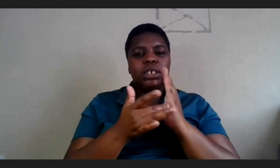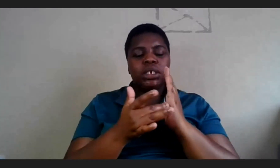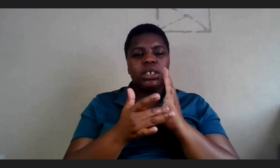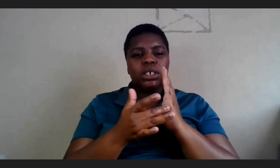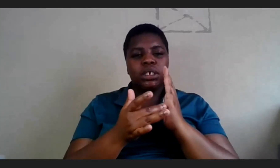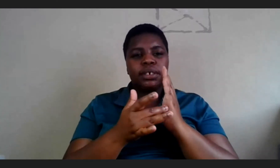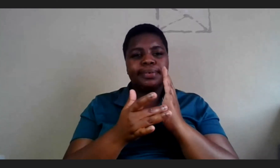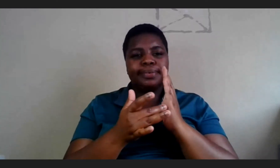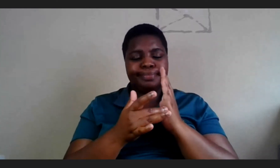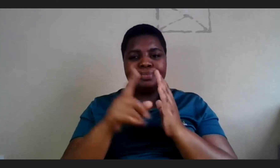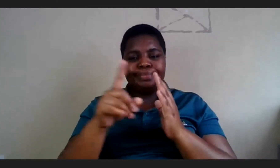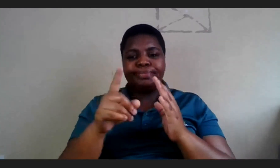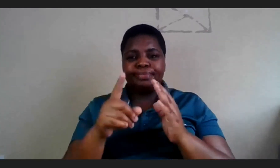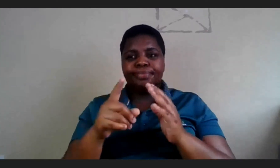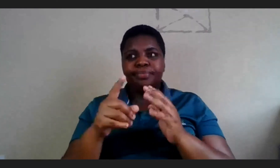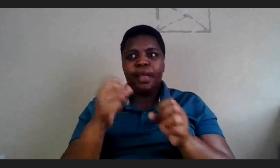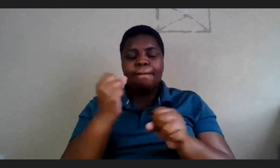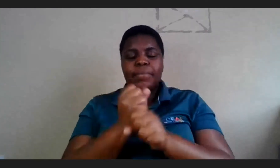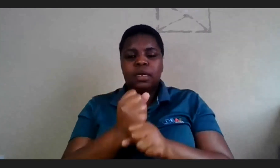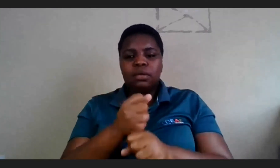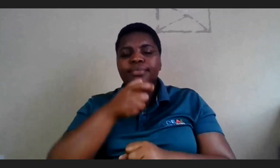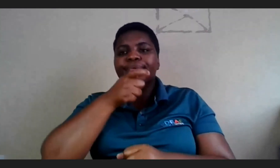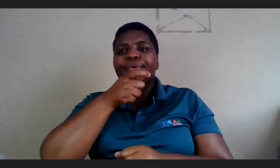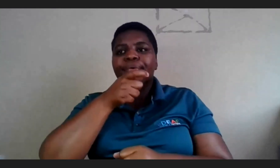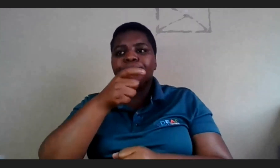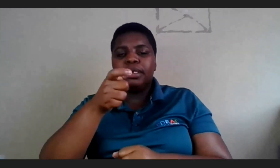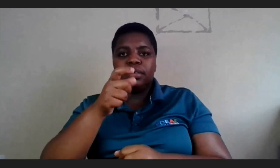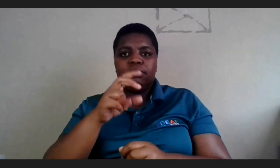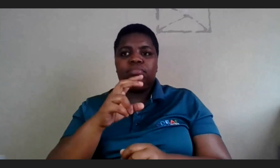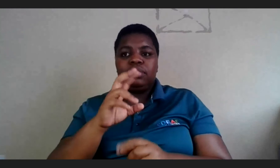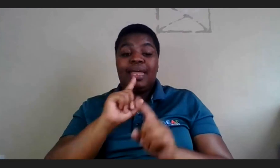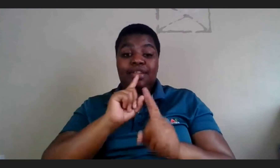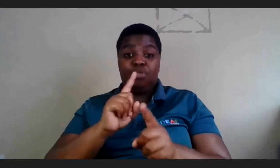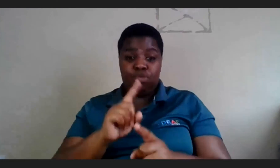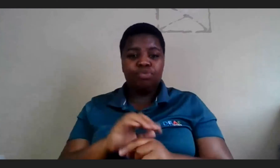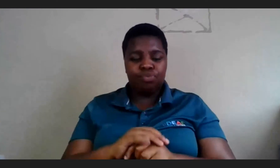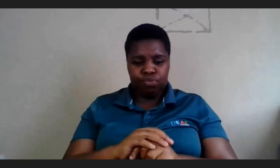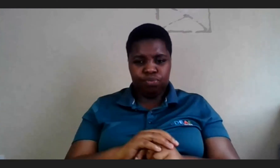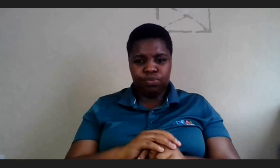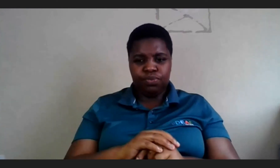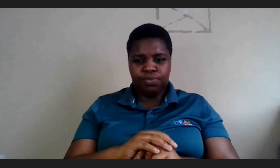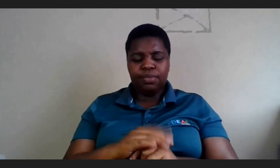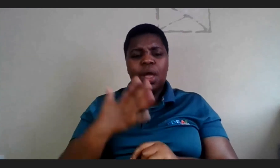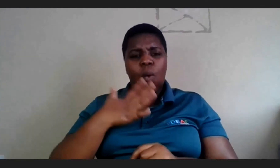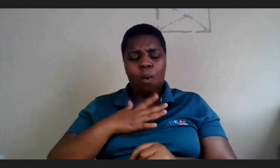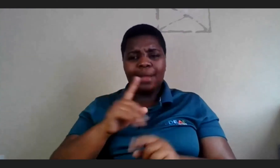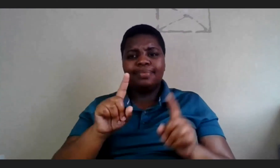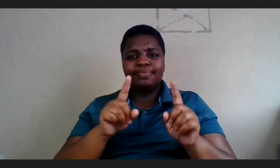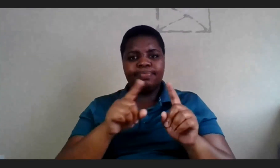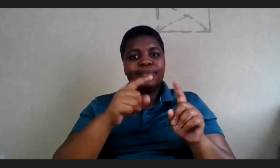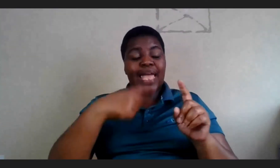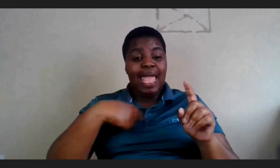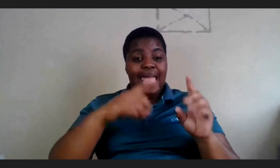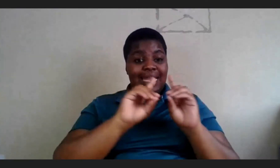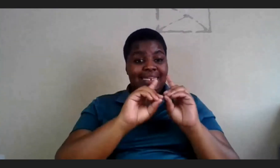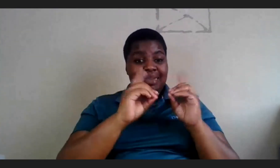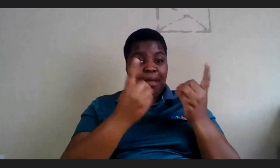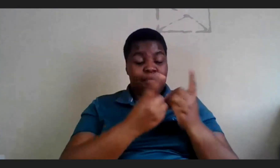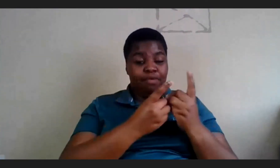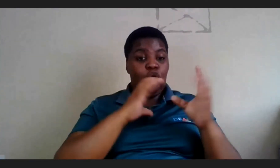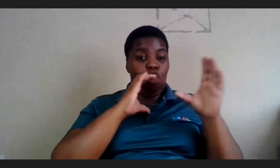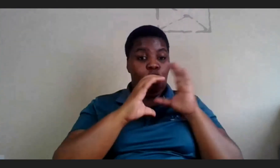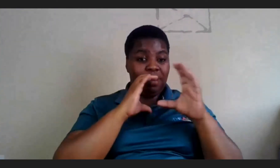think Tim made a comment in his response. I just wanted to indicate that from the Department of Communications